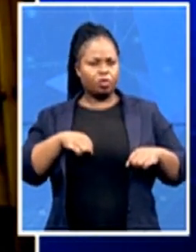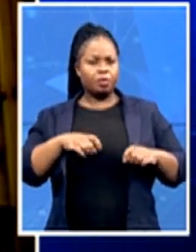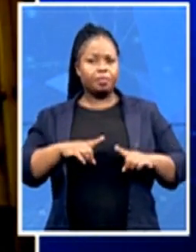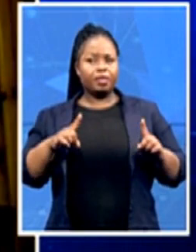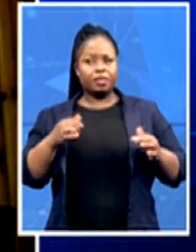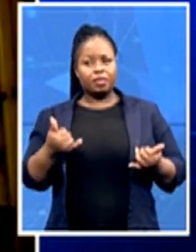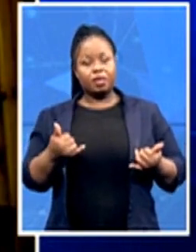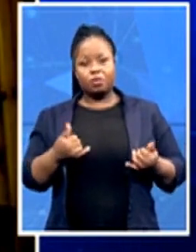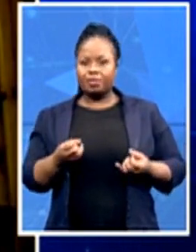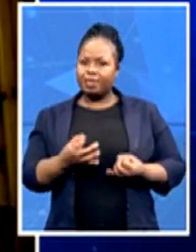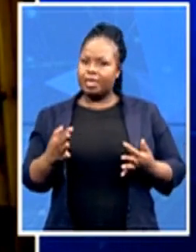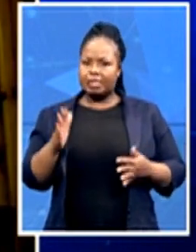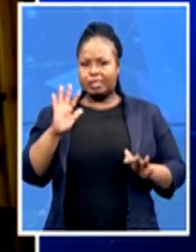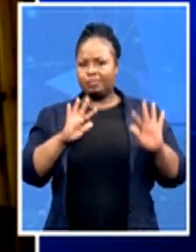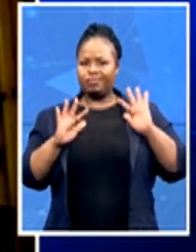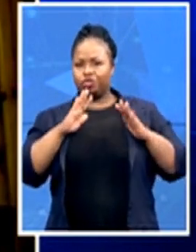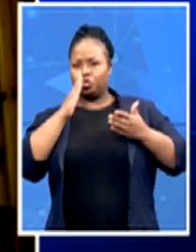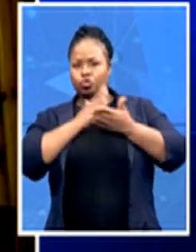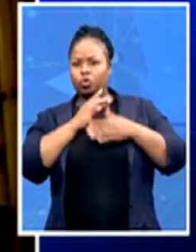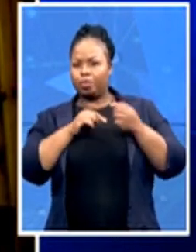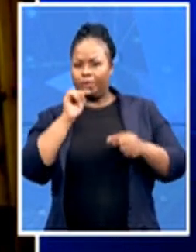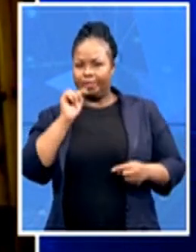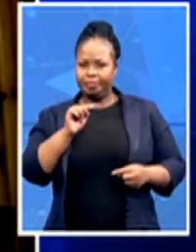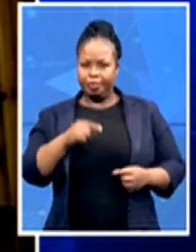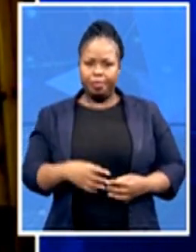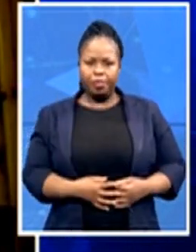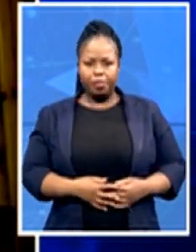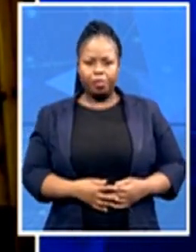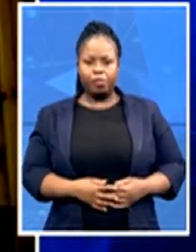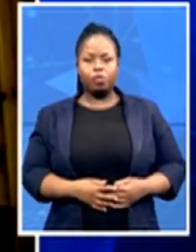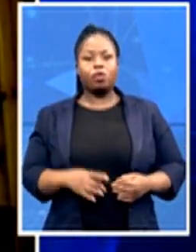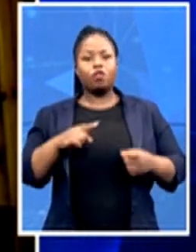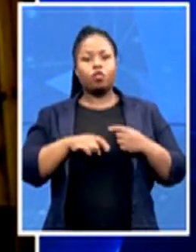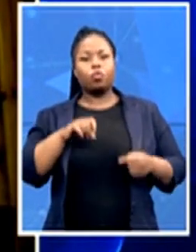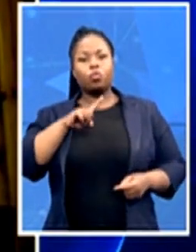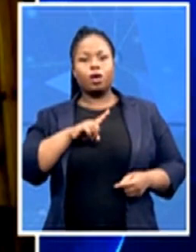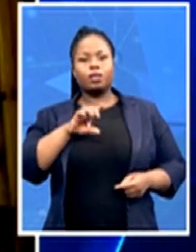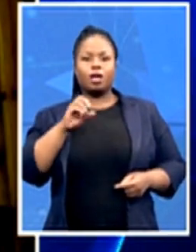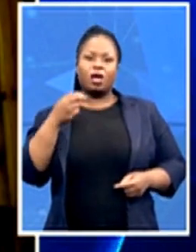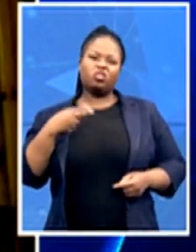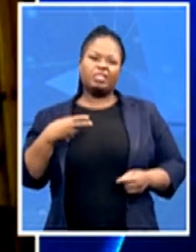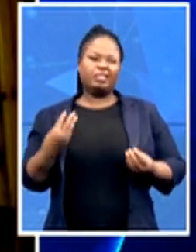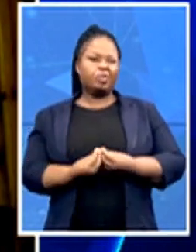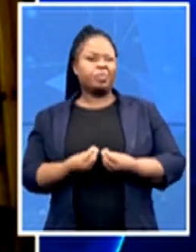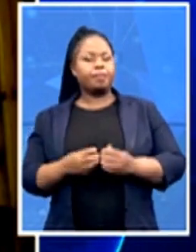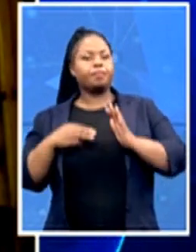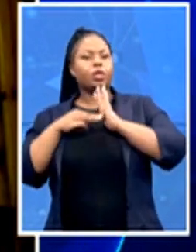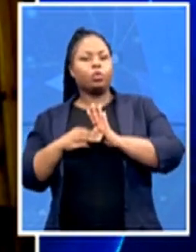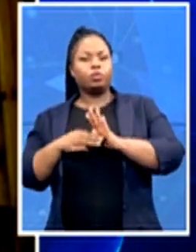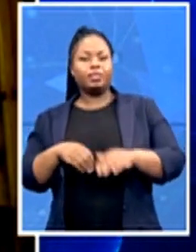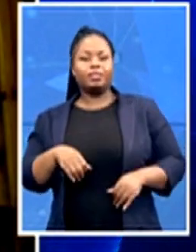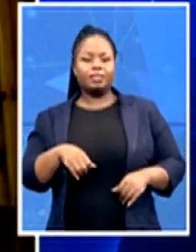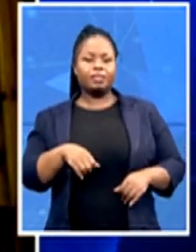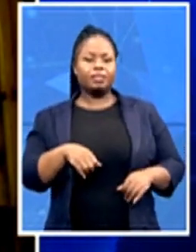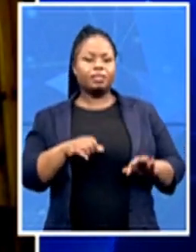thing. Of the 100 and something million that they usually report about 70 million had to be divided among 320